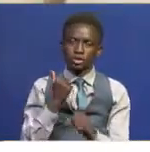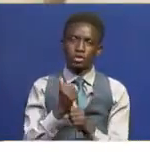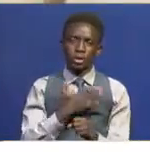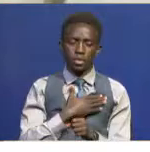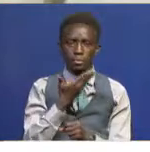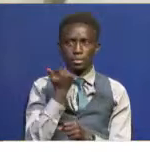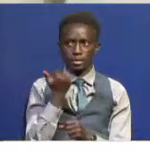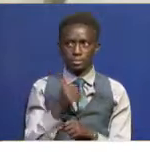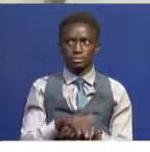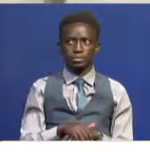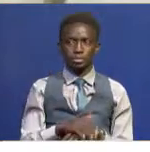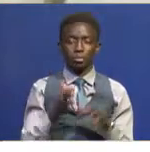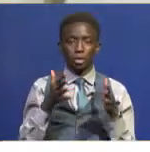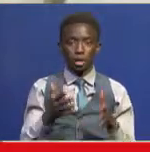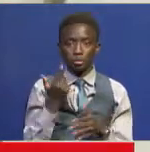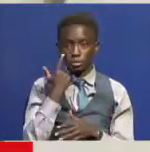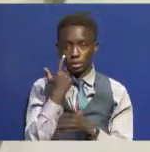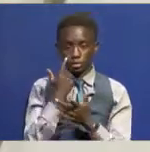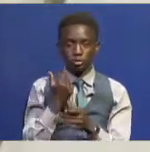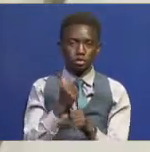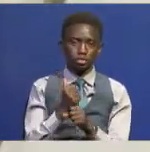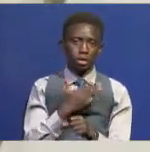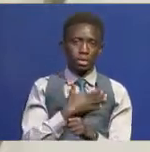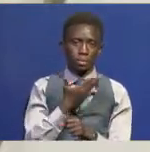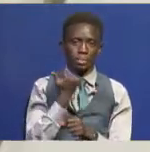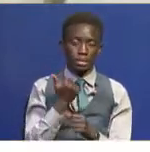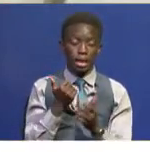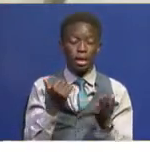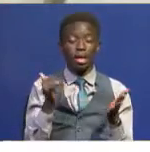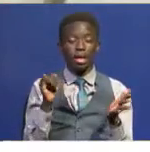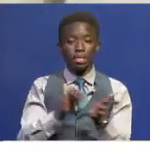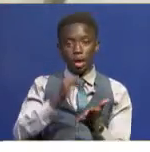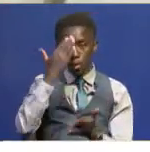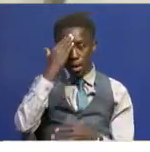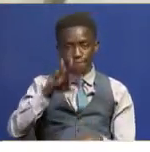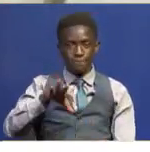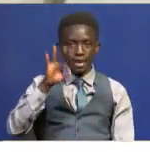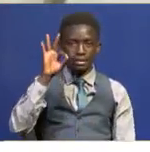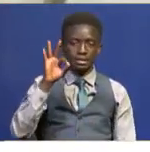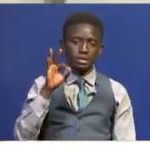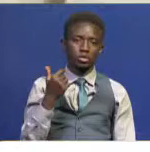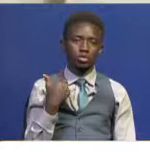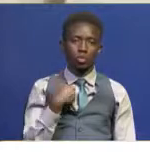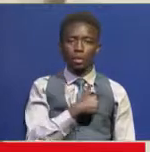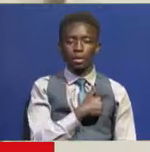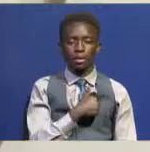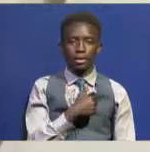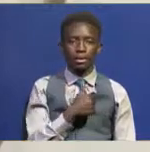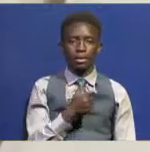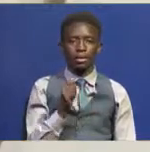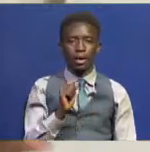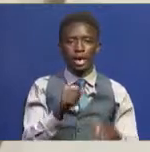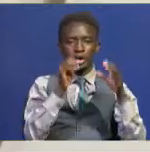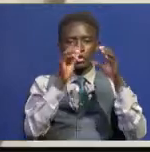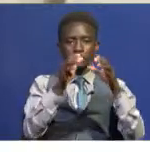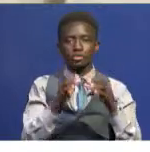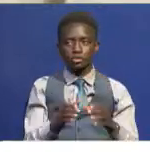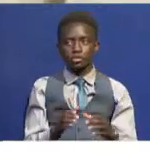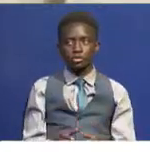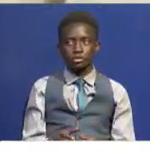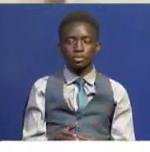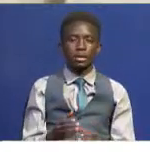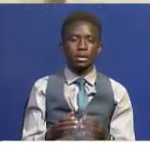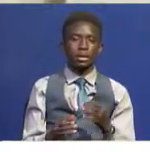easy, but we are doing our best in regards to that. And that's why you find that we we are able to group our devices into three